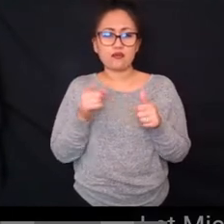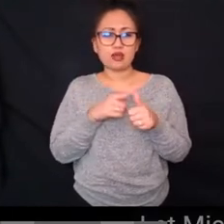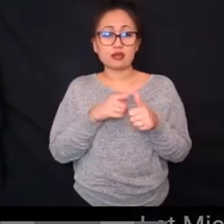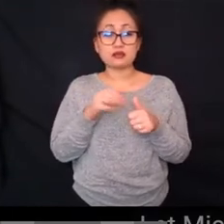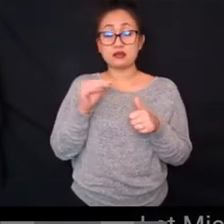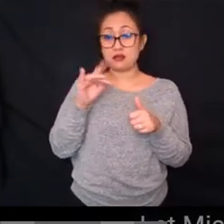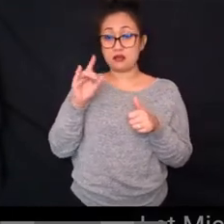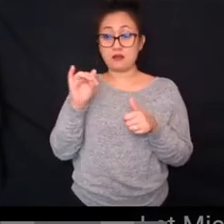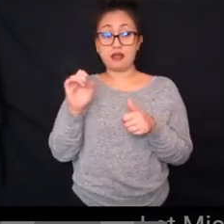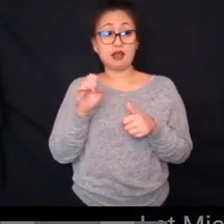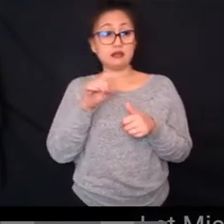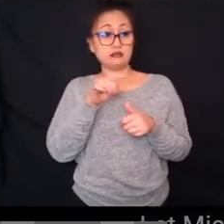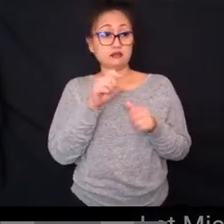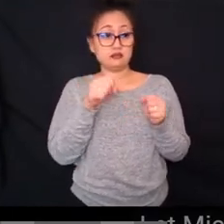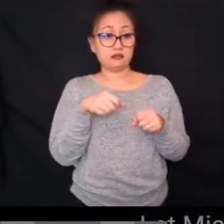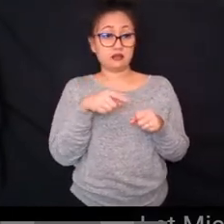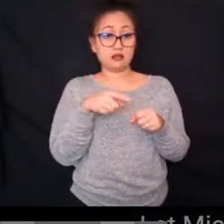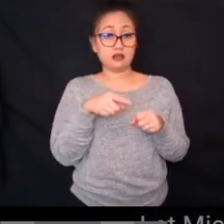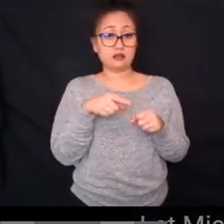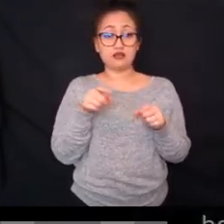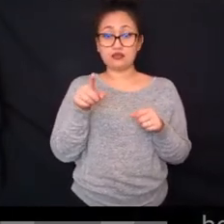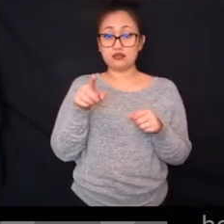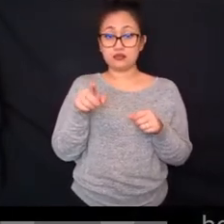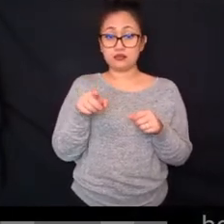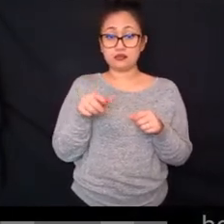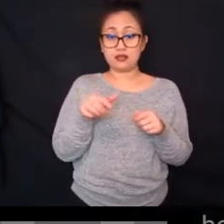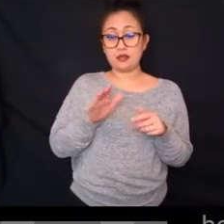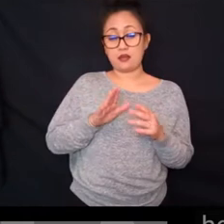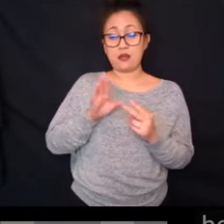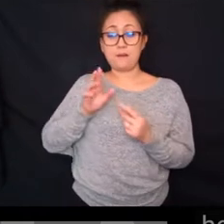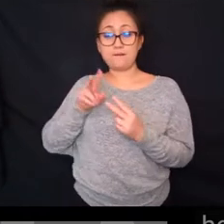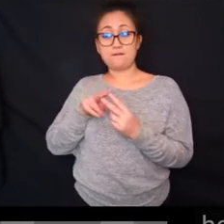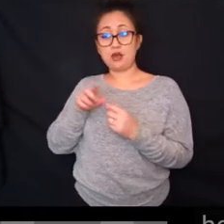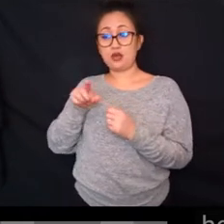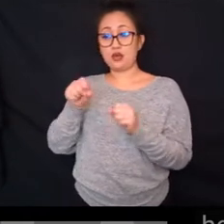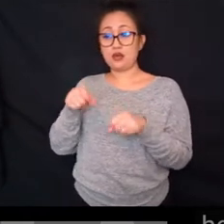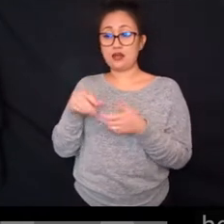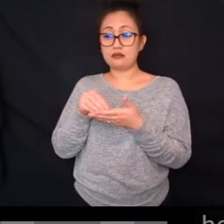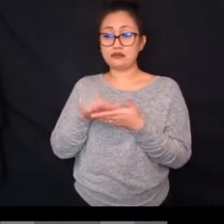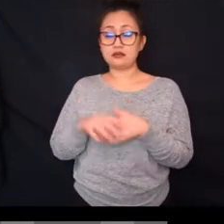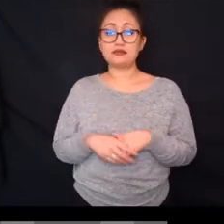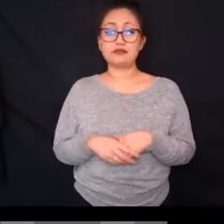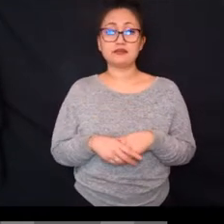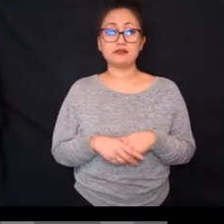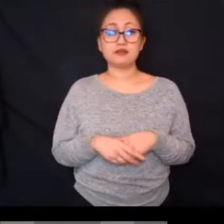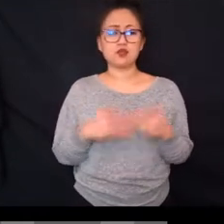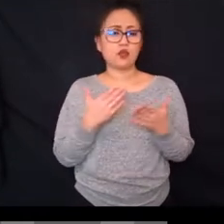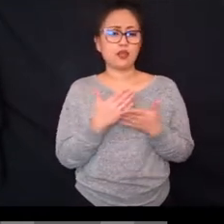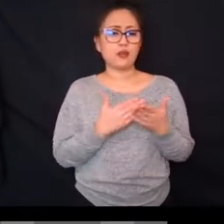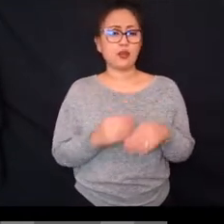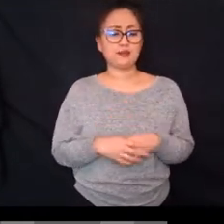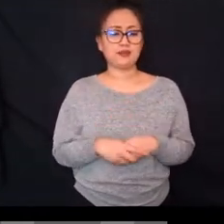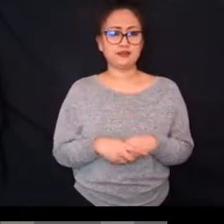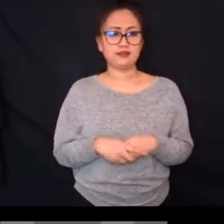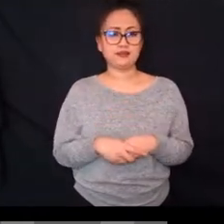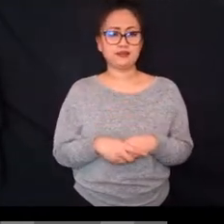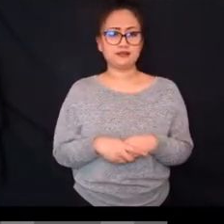Miss Maddie move them, and then you can record it down. Miss Maddie, how could you move the things and take them out? What would be the part?